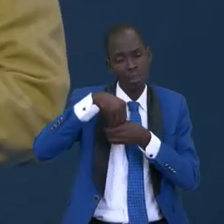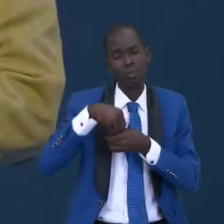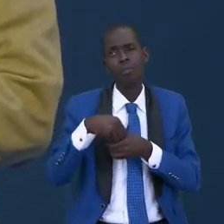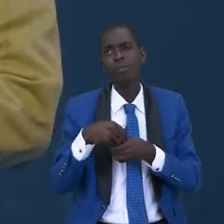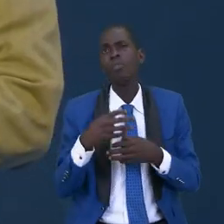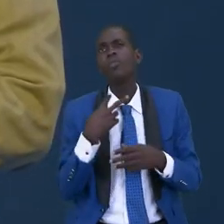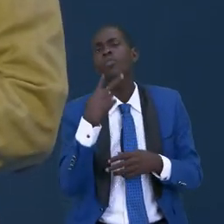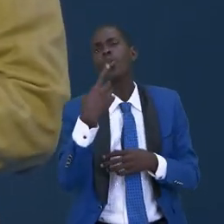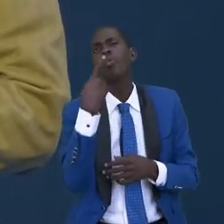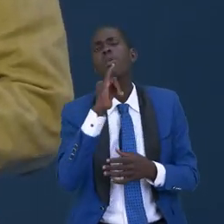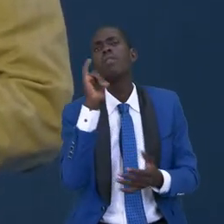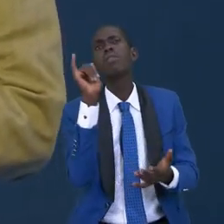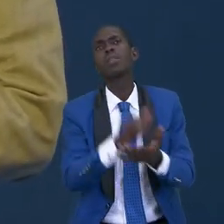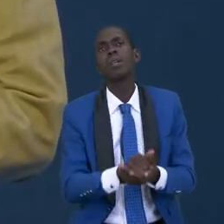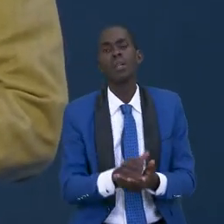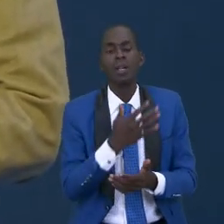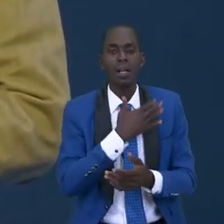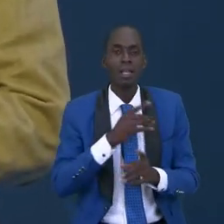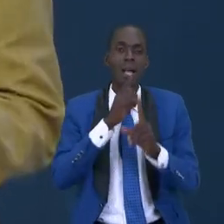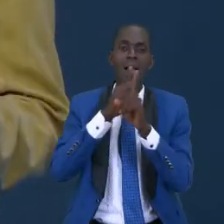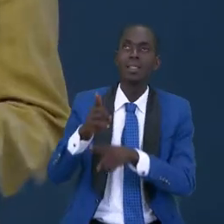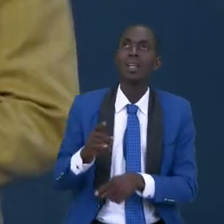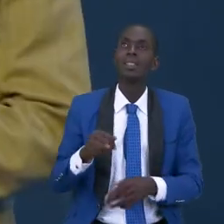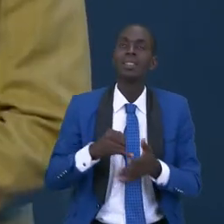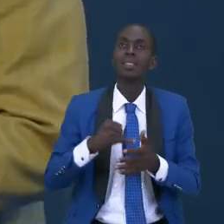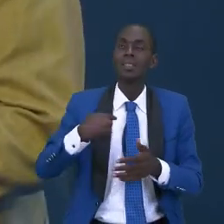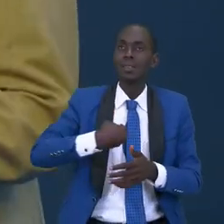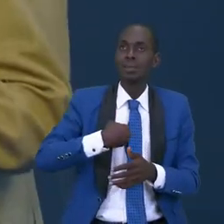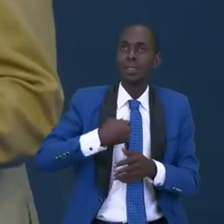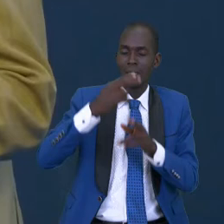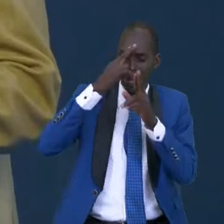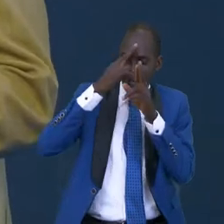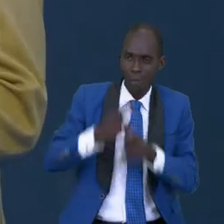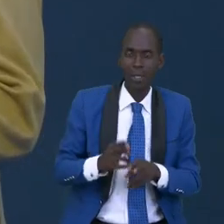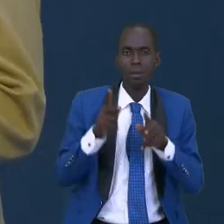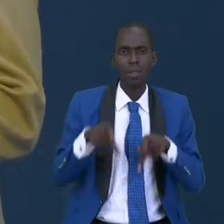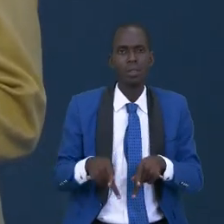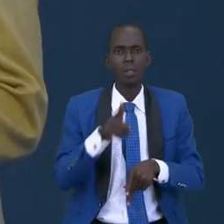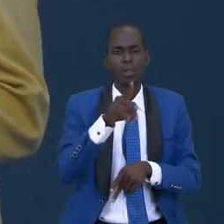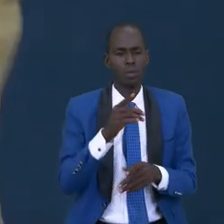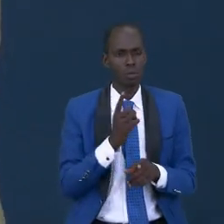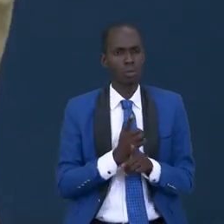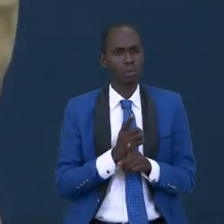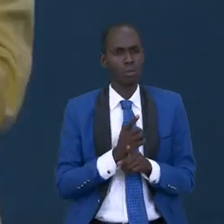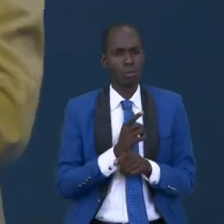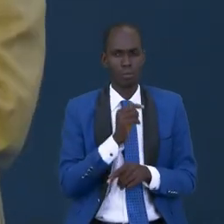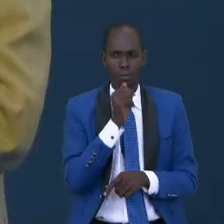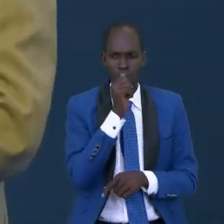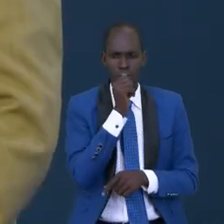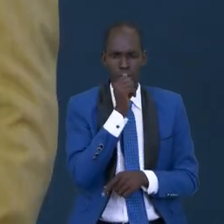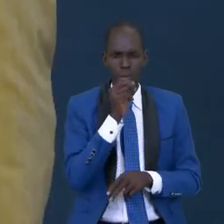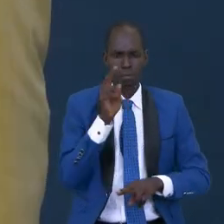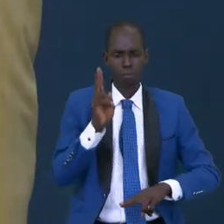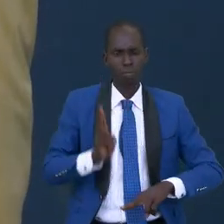it's honorable so and so. And then you don't answer anymore. You sit down there.